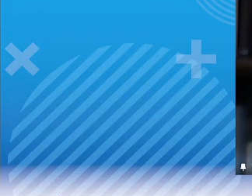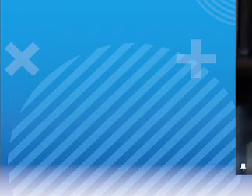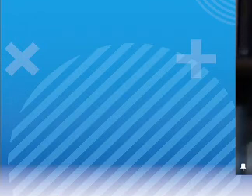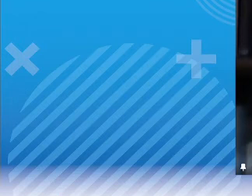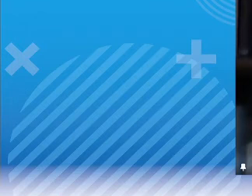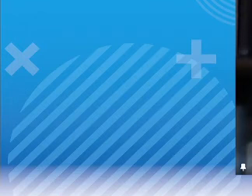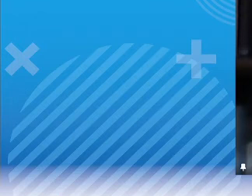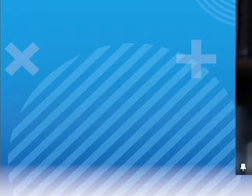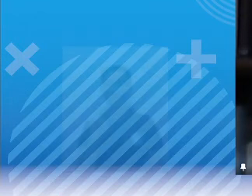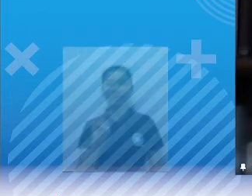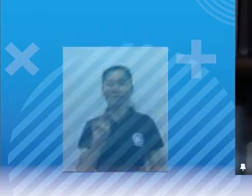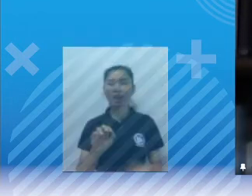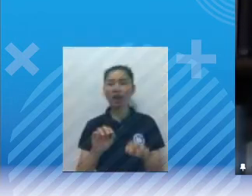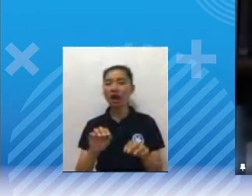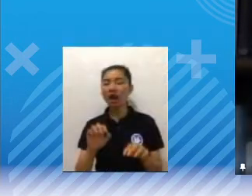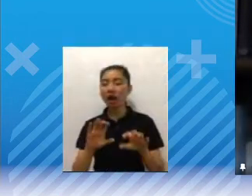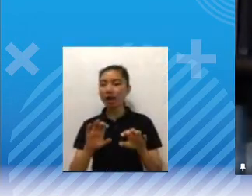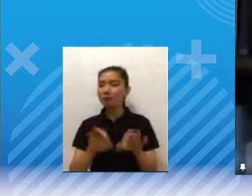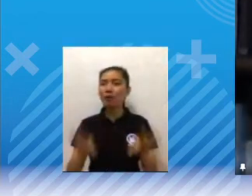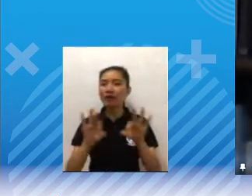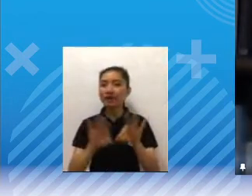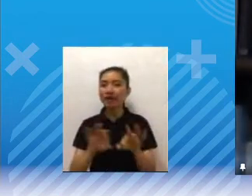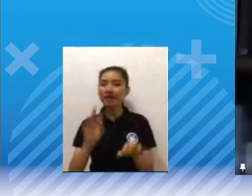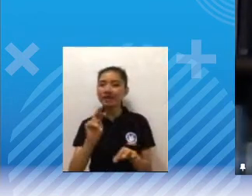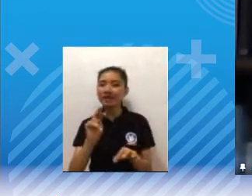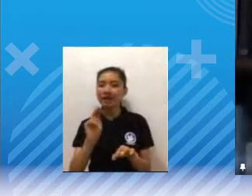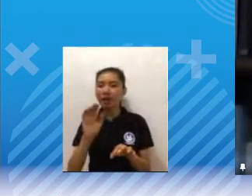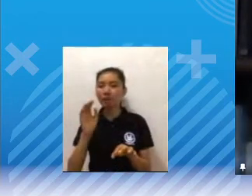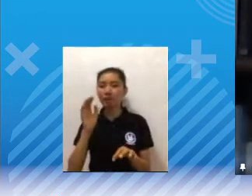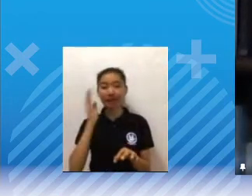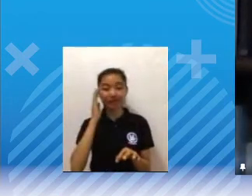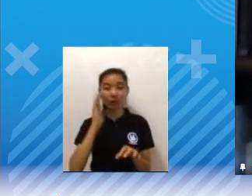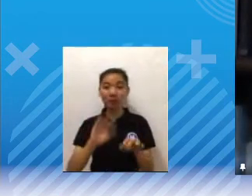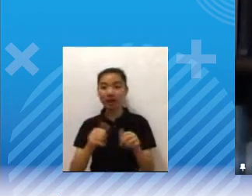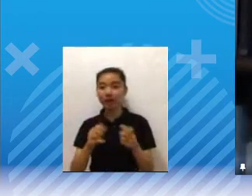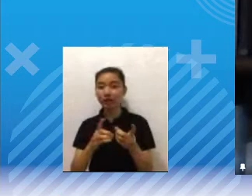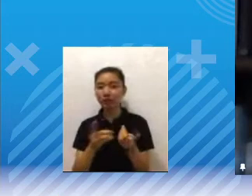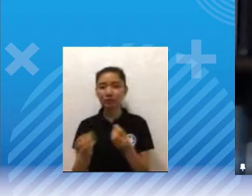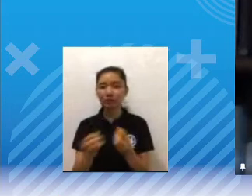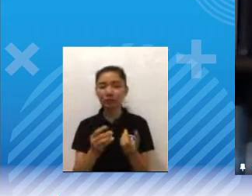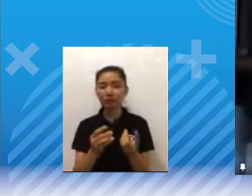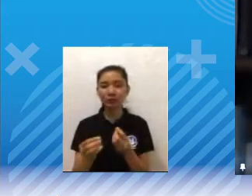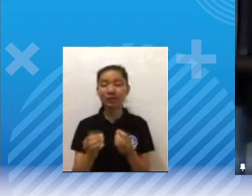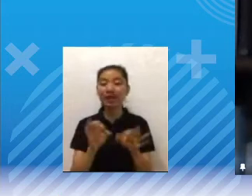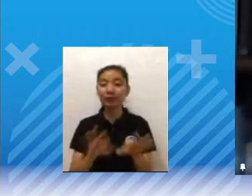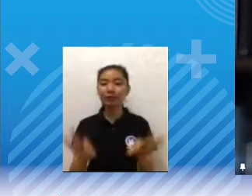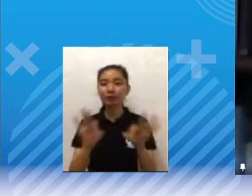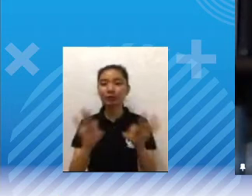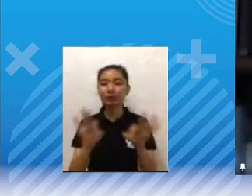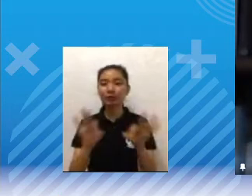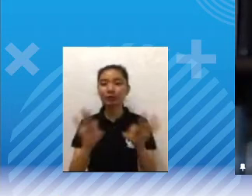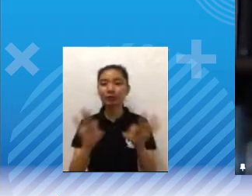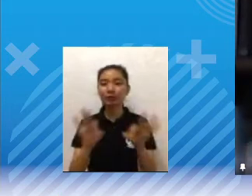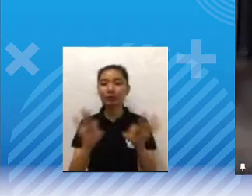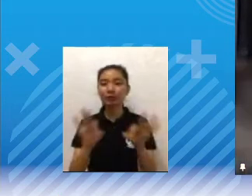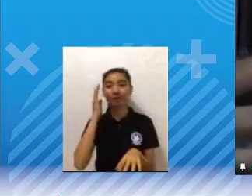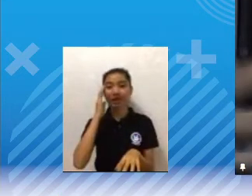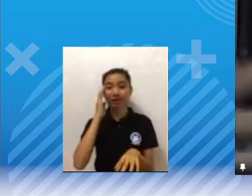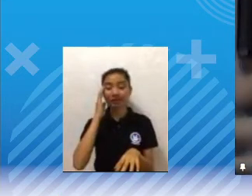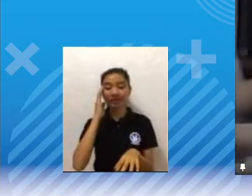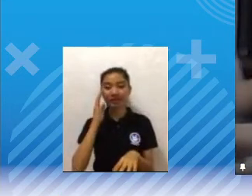isang importanteng bagay po na kailangan po natin malaman tungkol sa mental health is para rin po siyang physical health na kapag